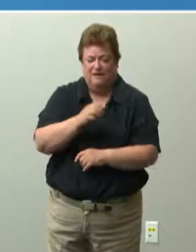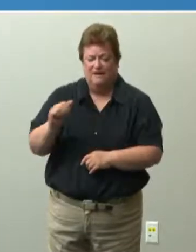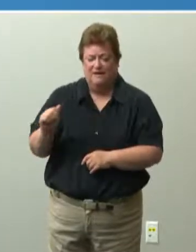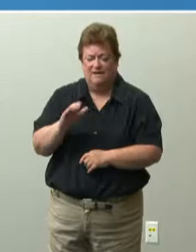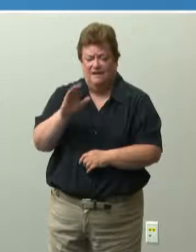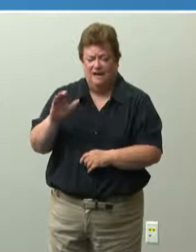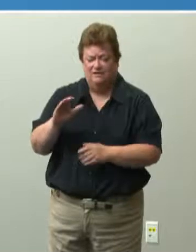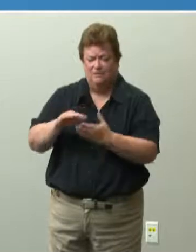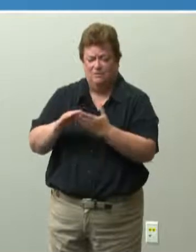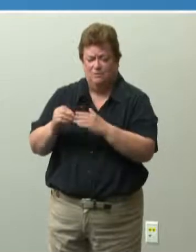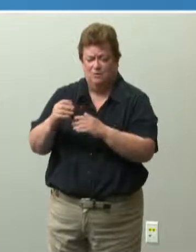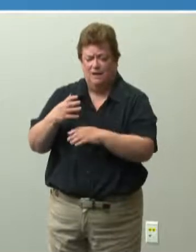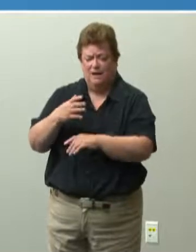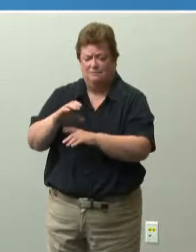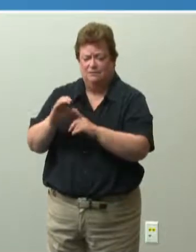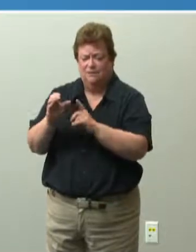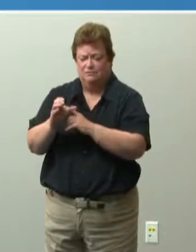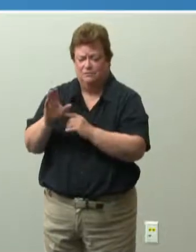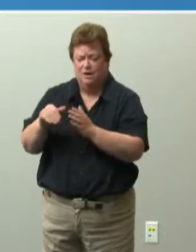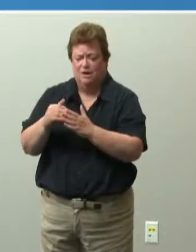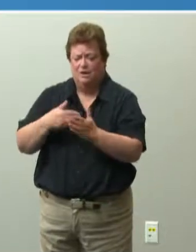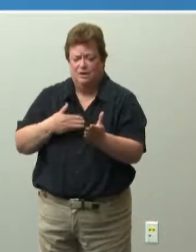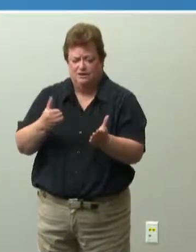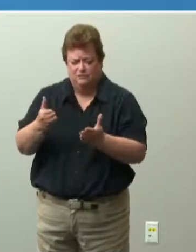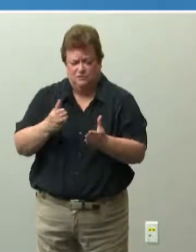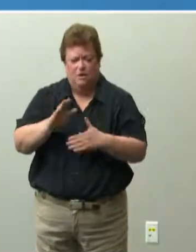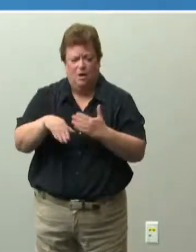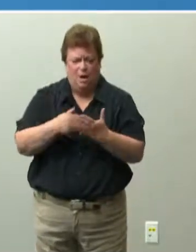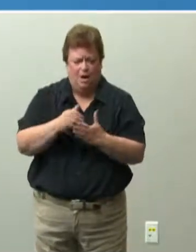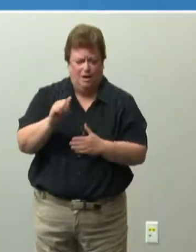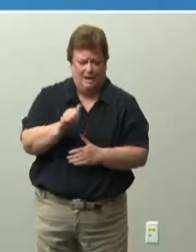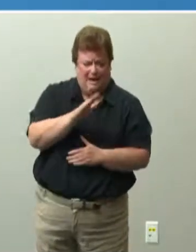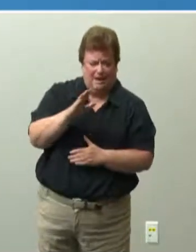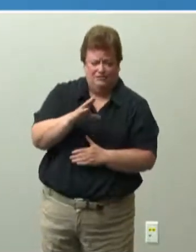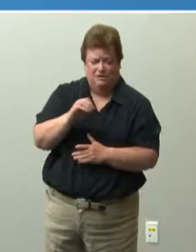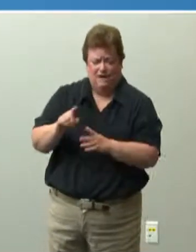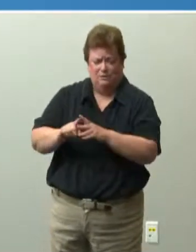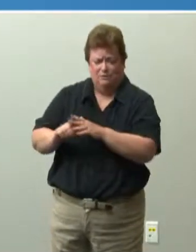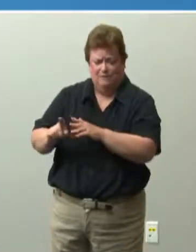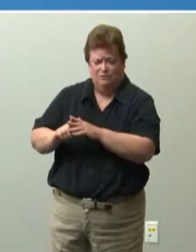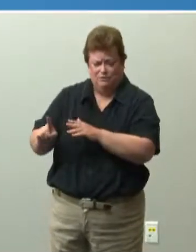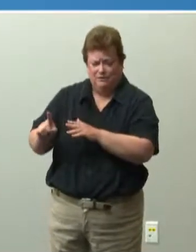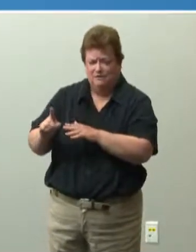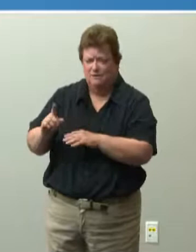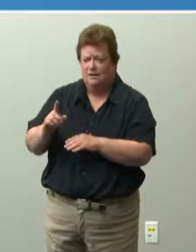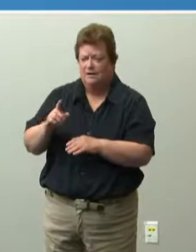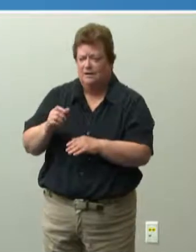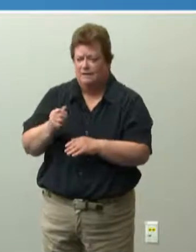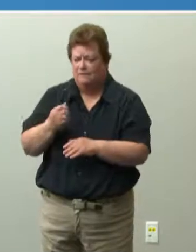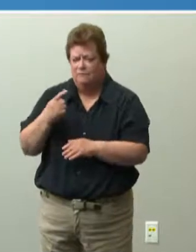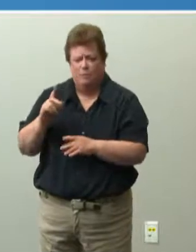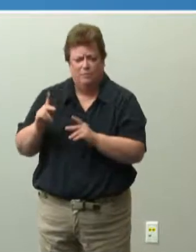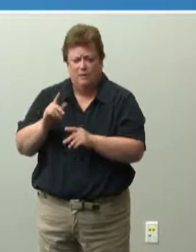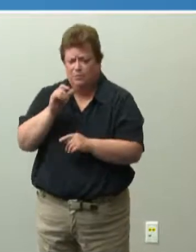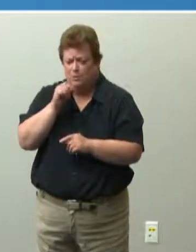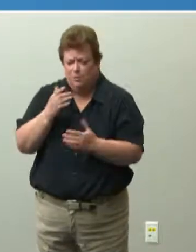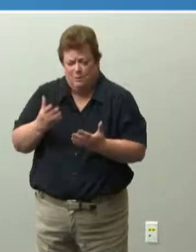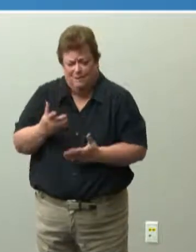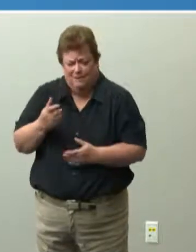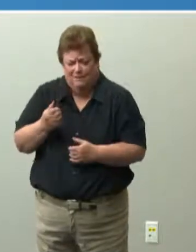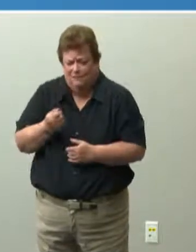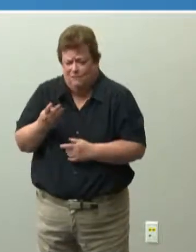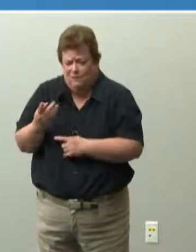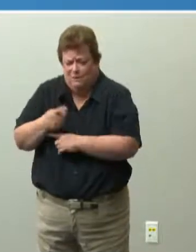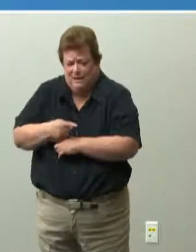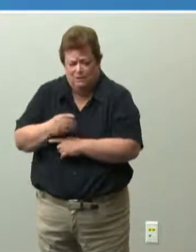Cultural Center serves all immigrants and refugees in Lincoln, including folks that have been here just a couple days to 20